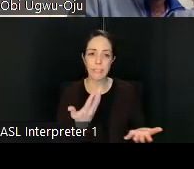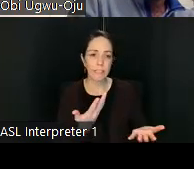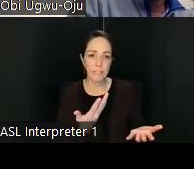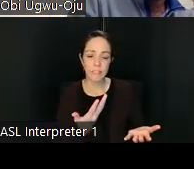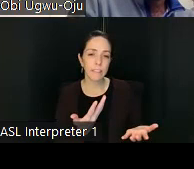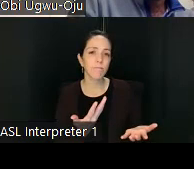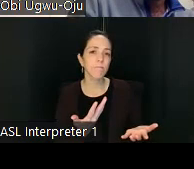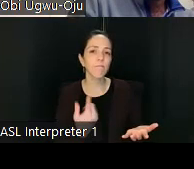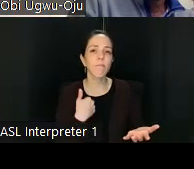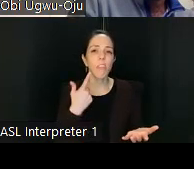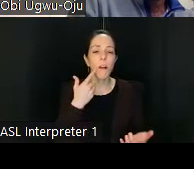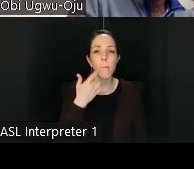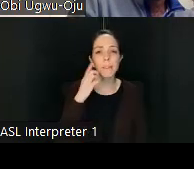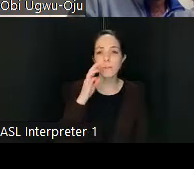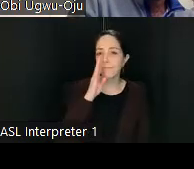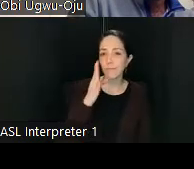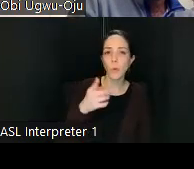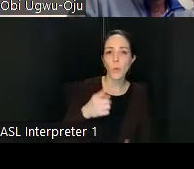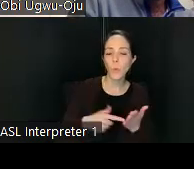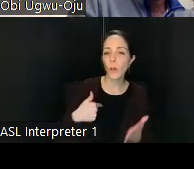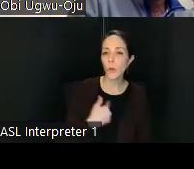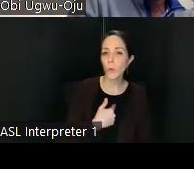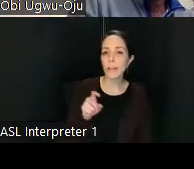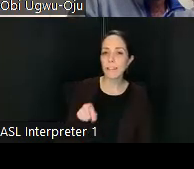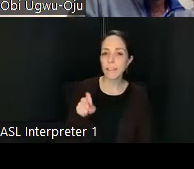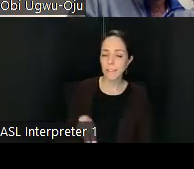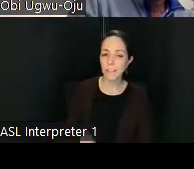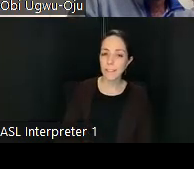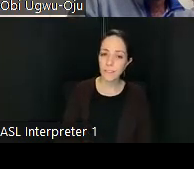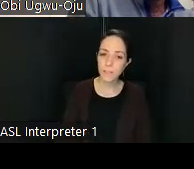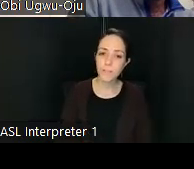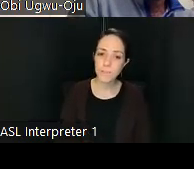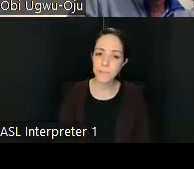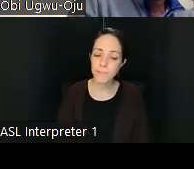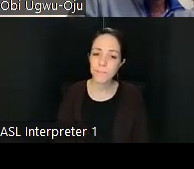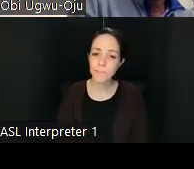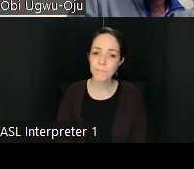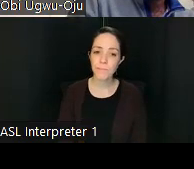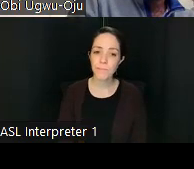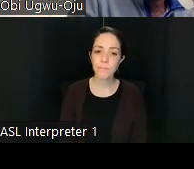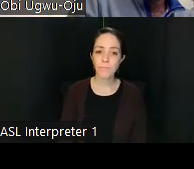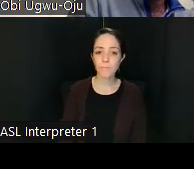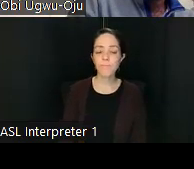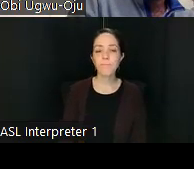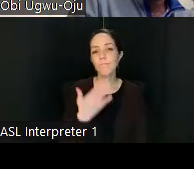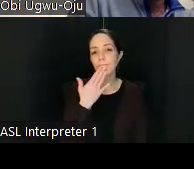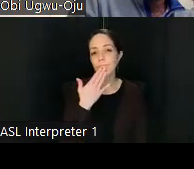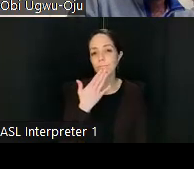then see if we can do it, try and figure that out, and whittle it through. So thanks, guys,